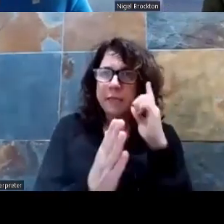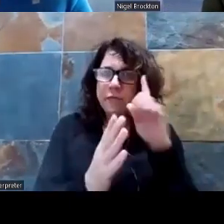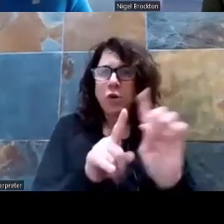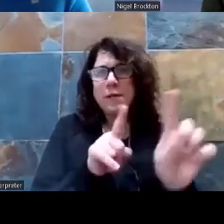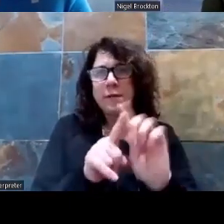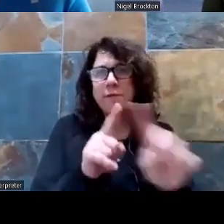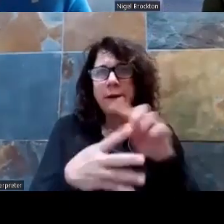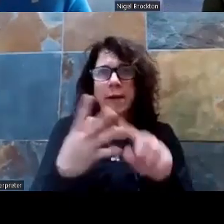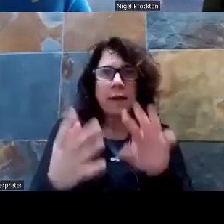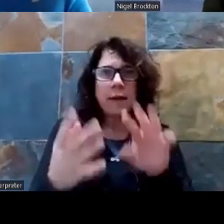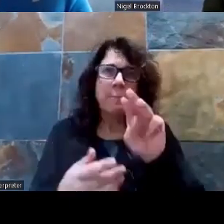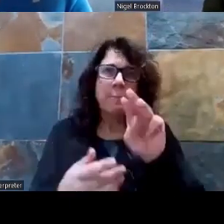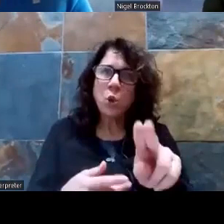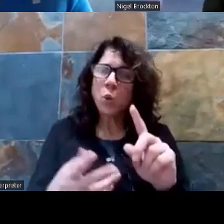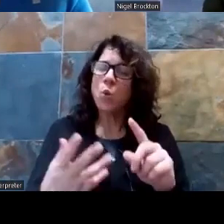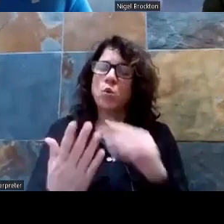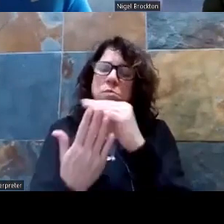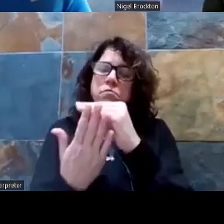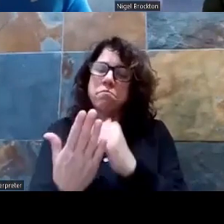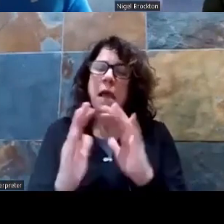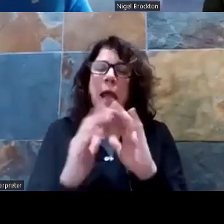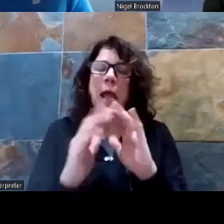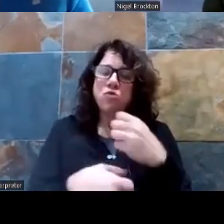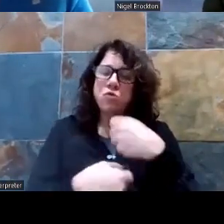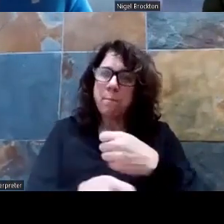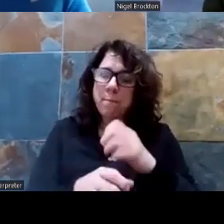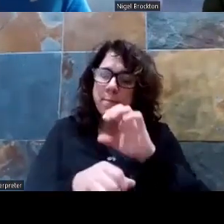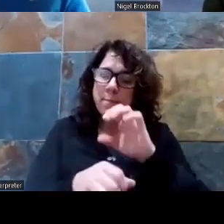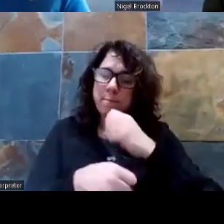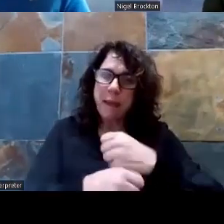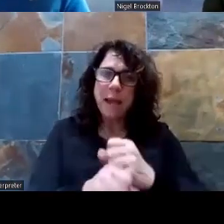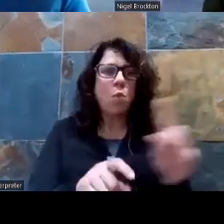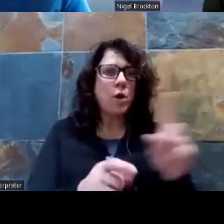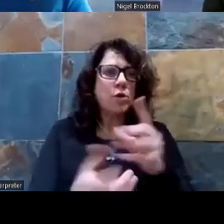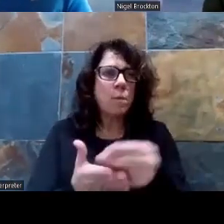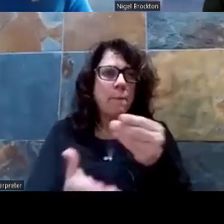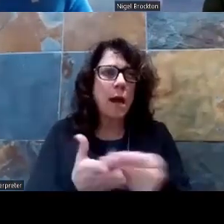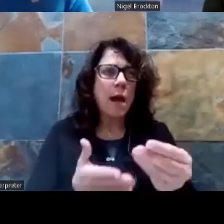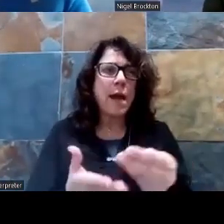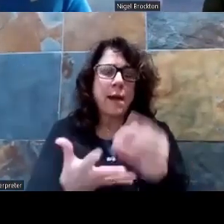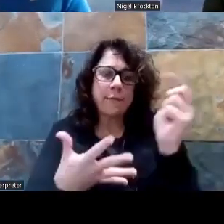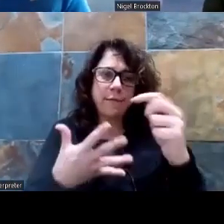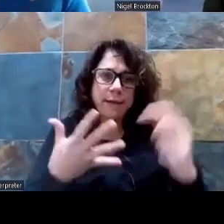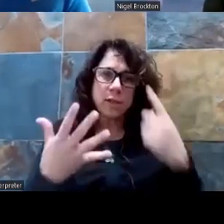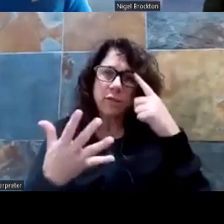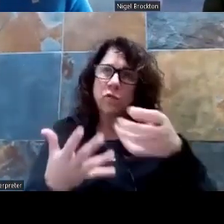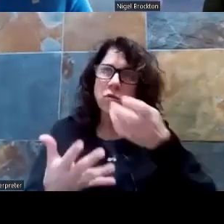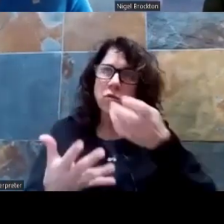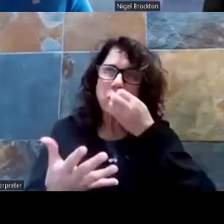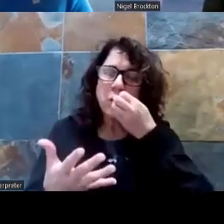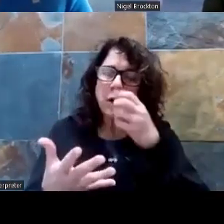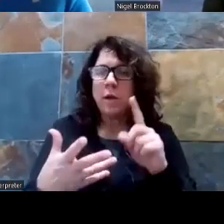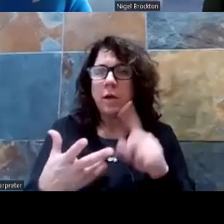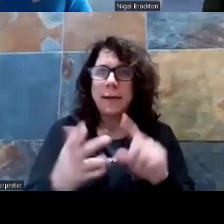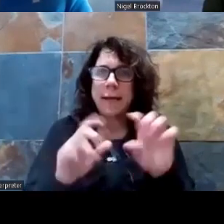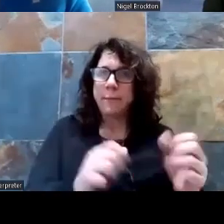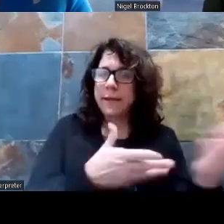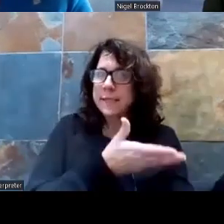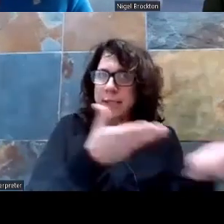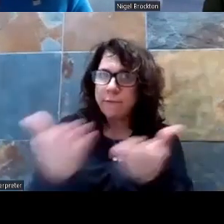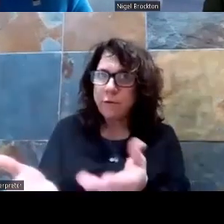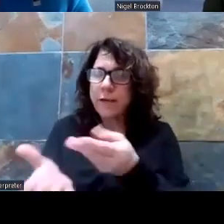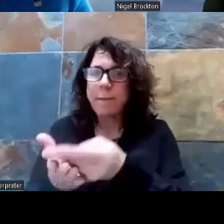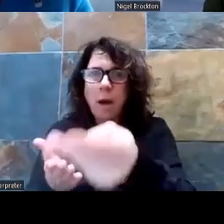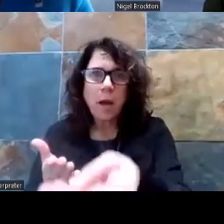different menus and how to make them, where to get the ingredient. They can go buy it or it can be delivered. They